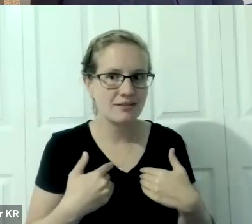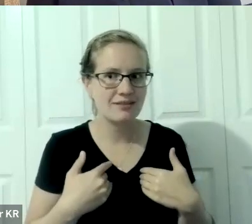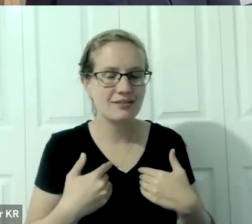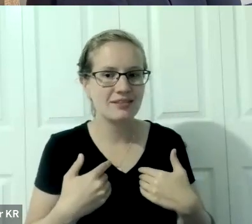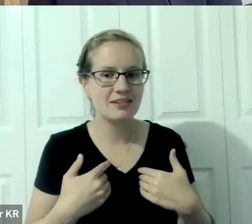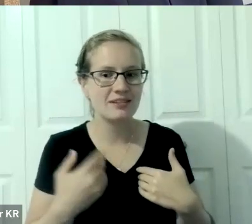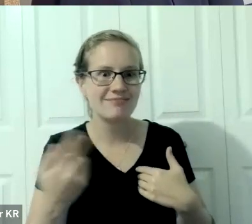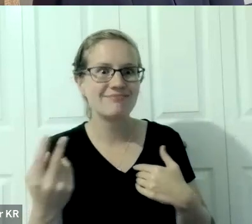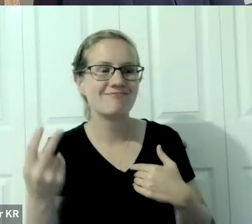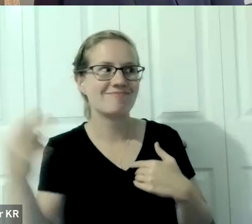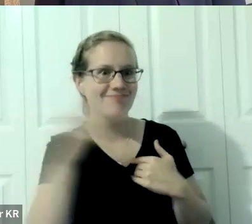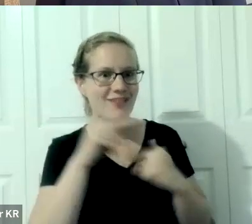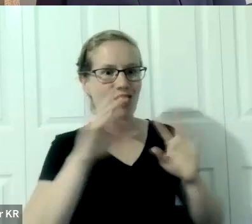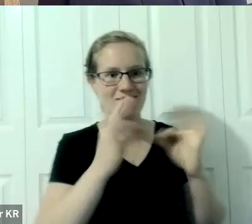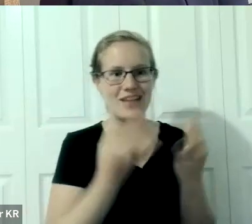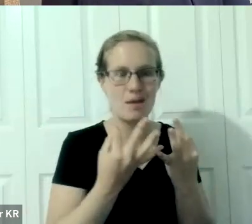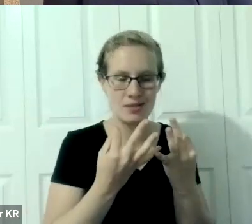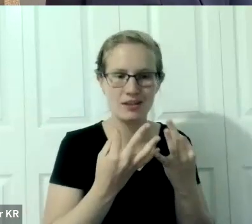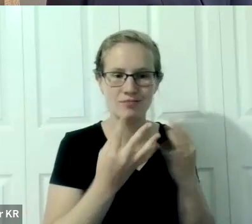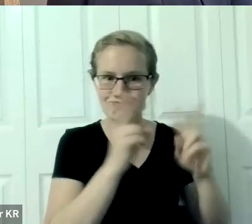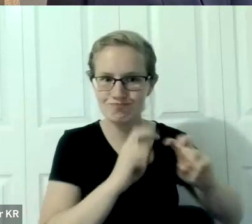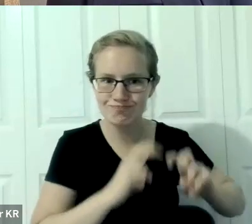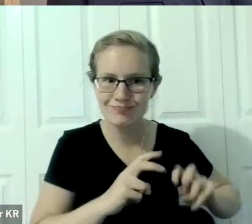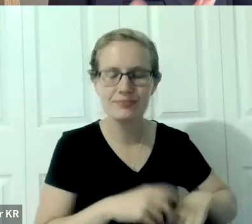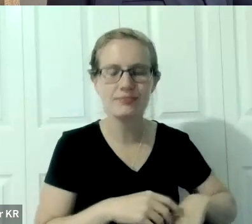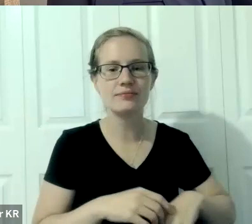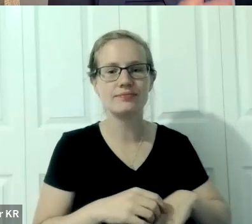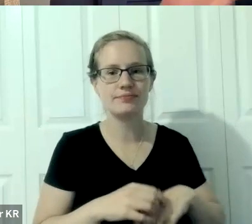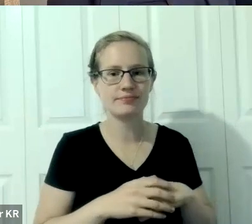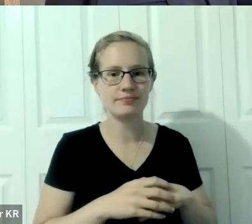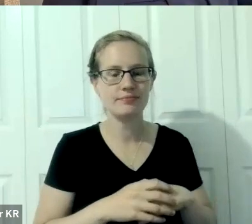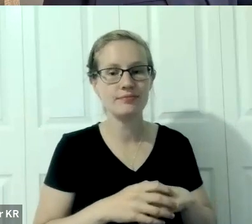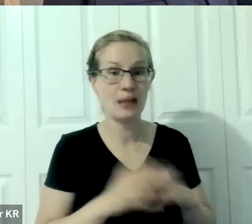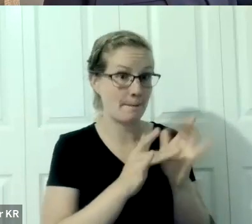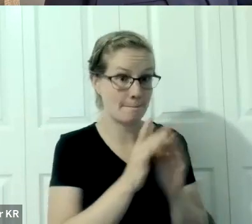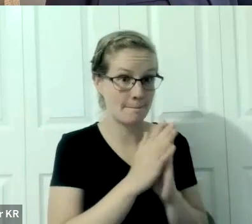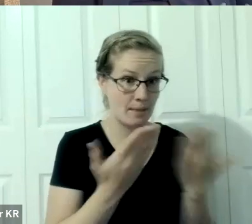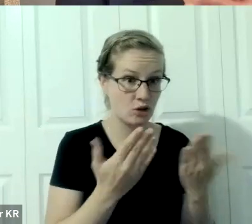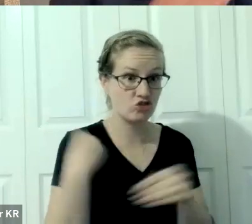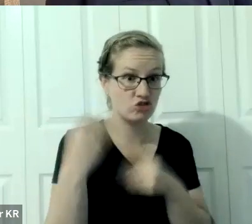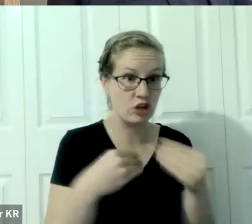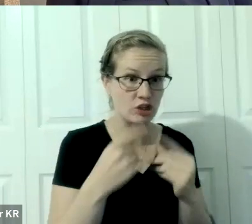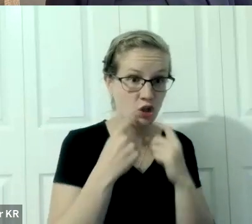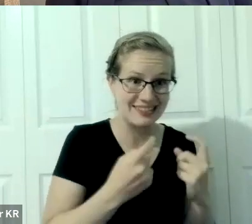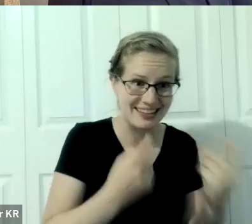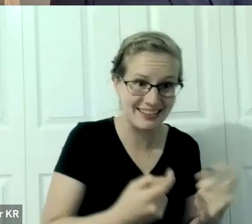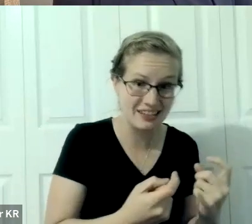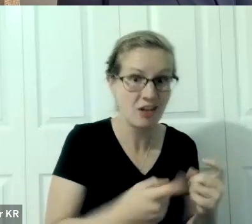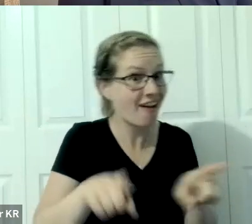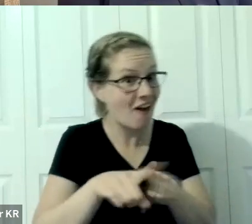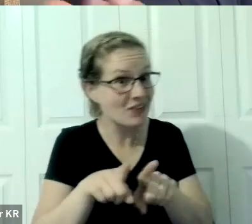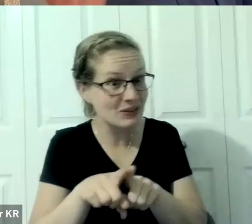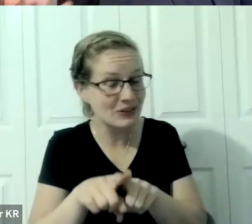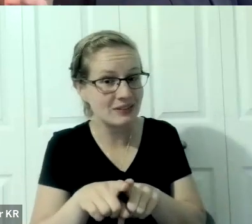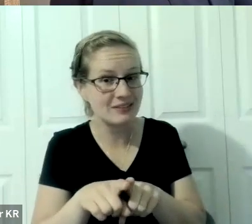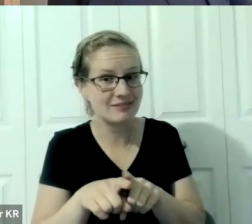family. You know, there's such a thing as, in the Bible, generational sin, but also, you